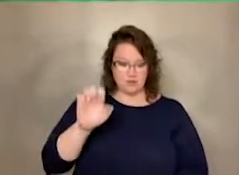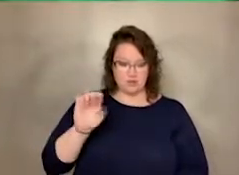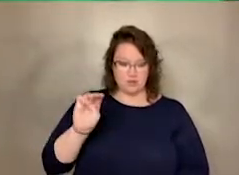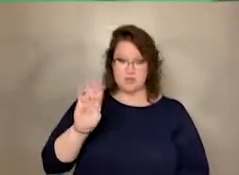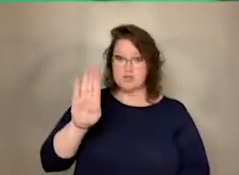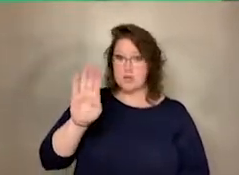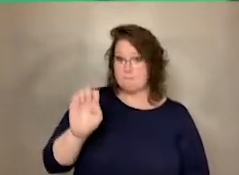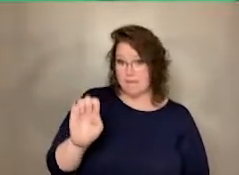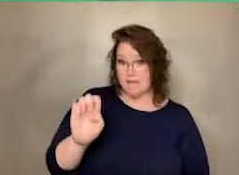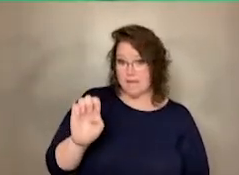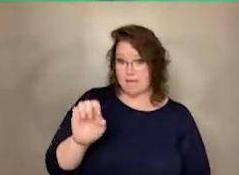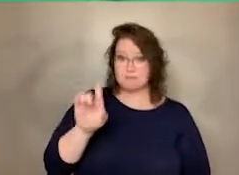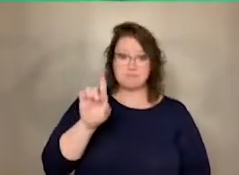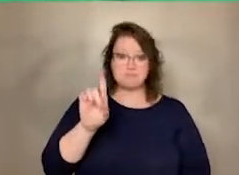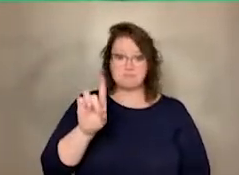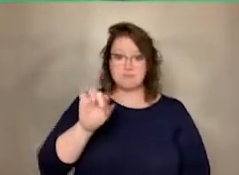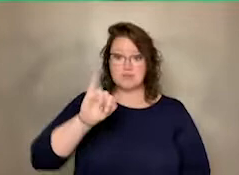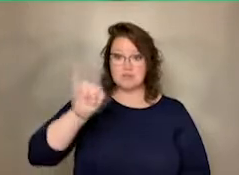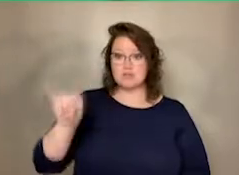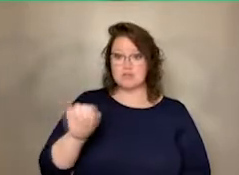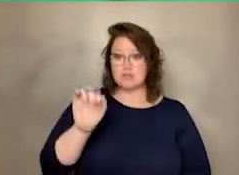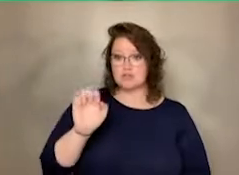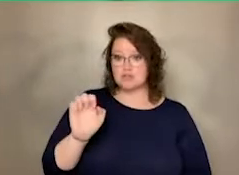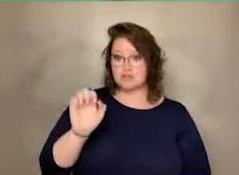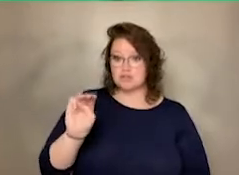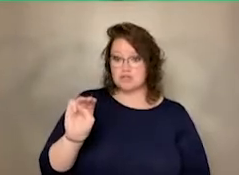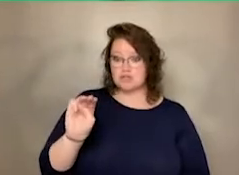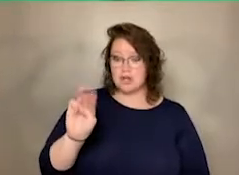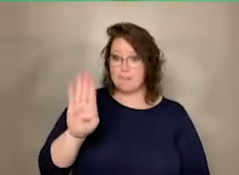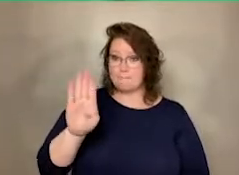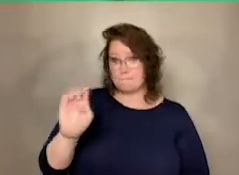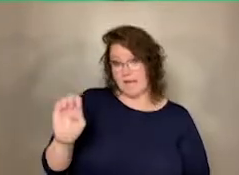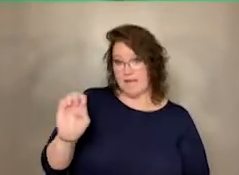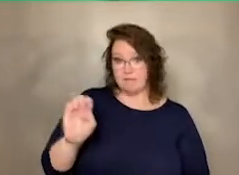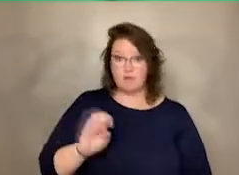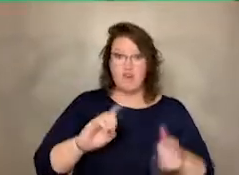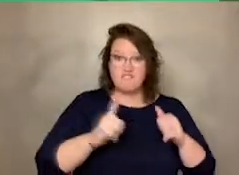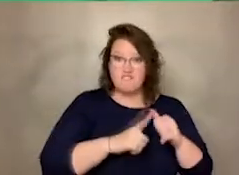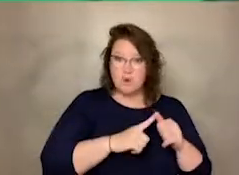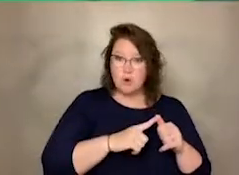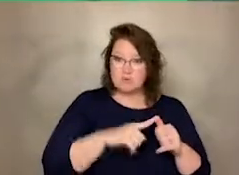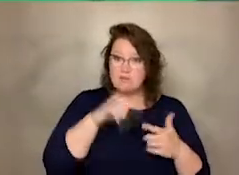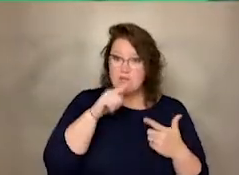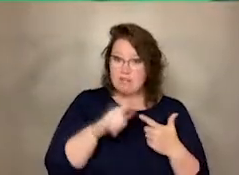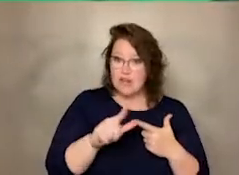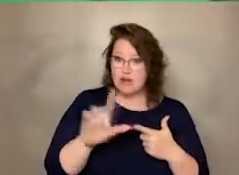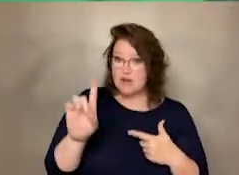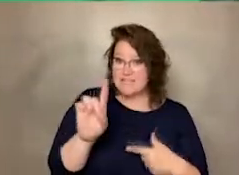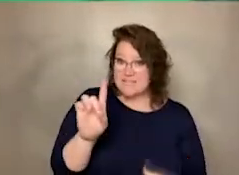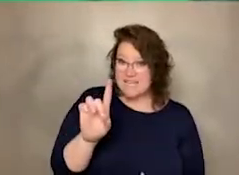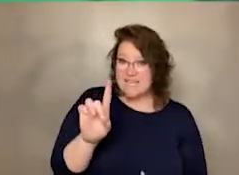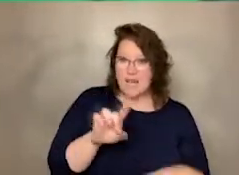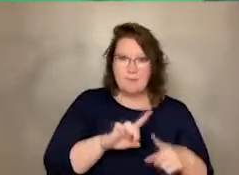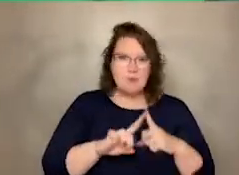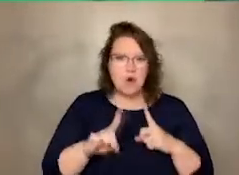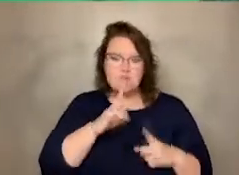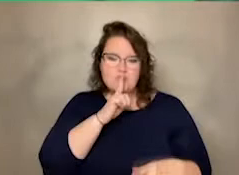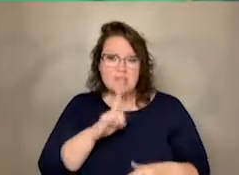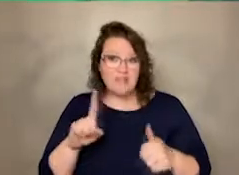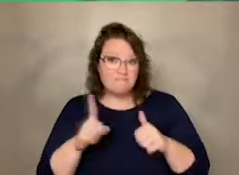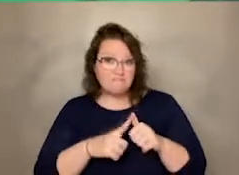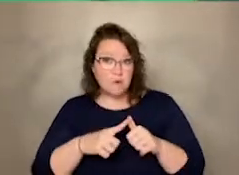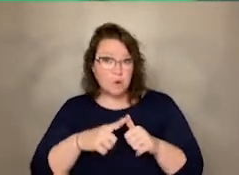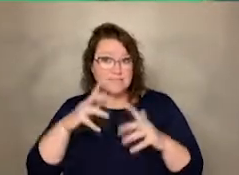again? Djembe. It starts with a D, but you sort of say it like the J. The D